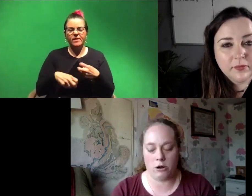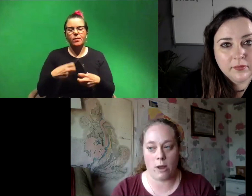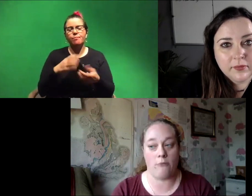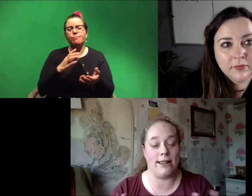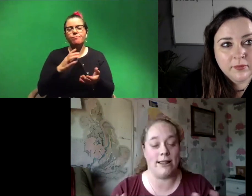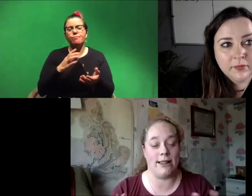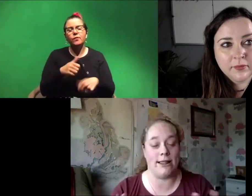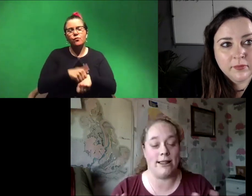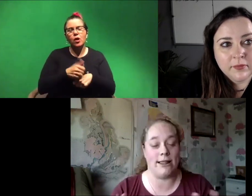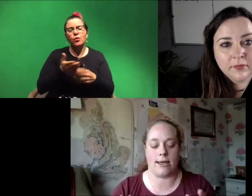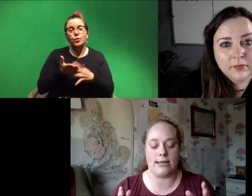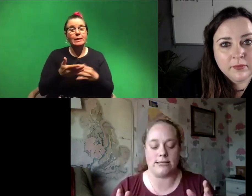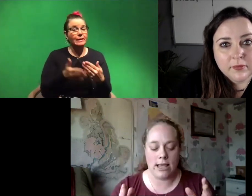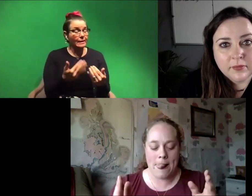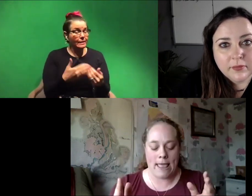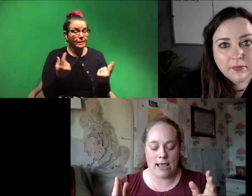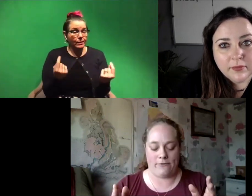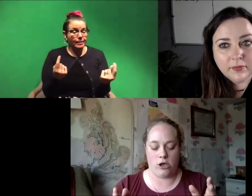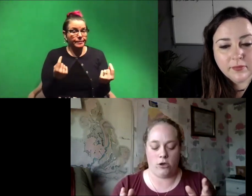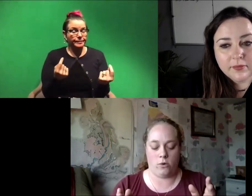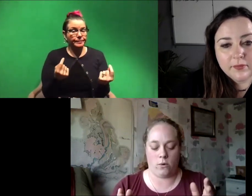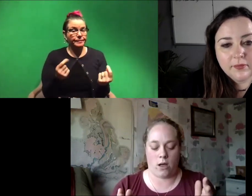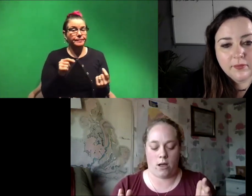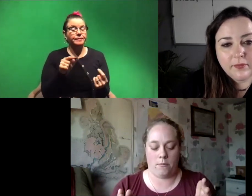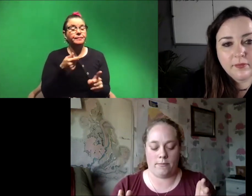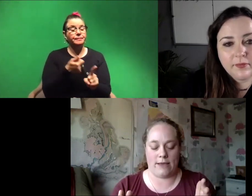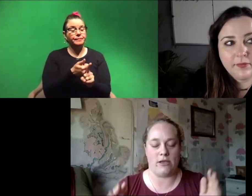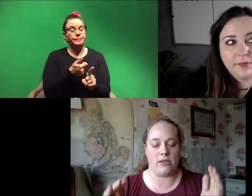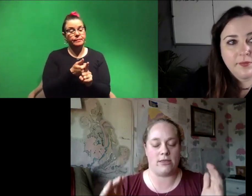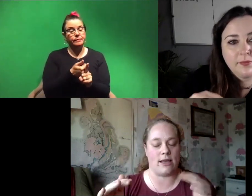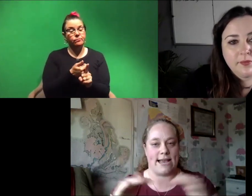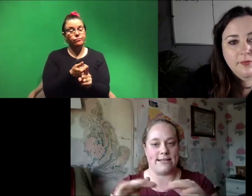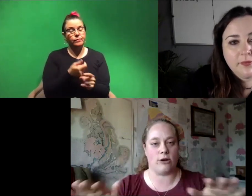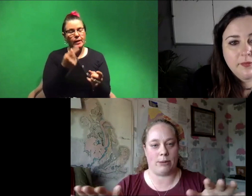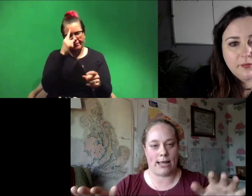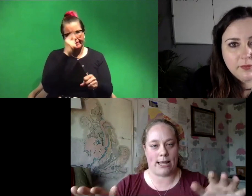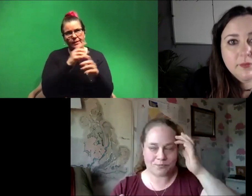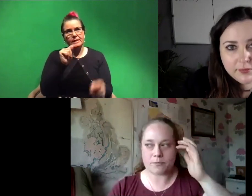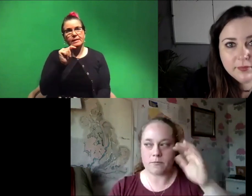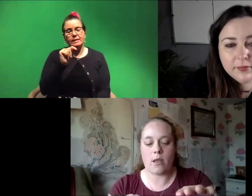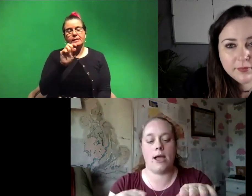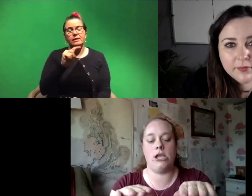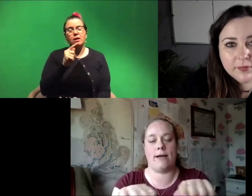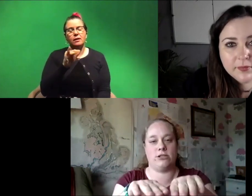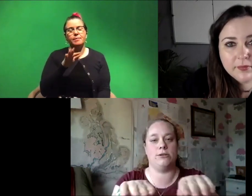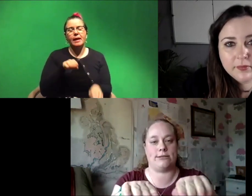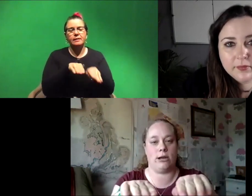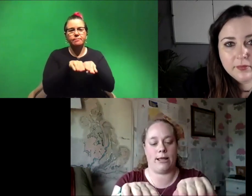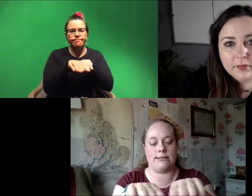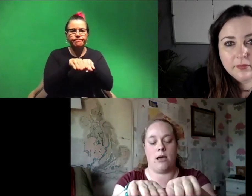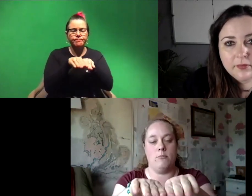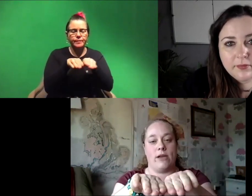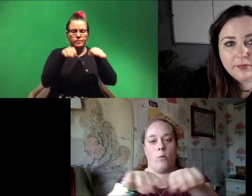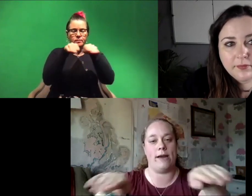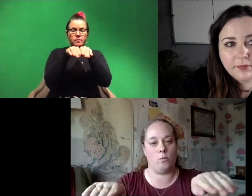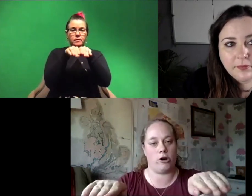through. A really easy way to do that is if you think of tectonic plates, and you have two tectonic plates